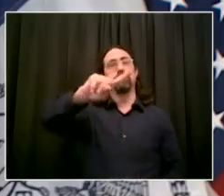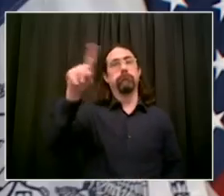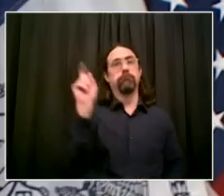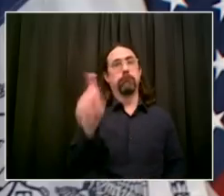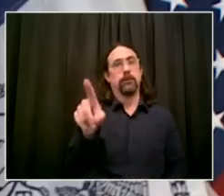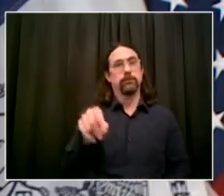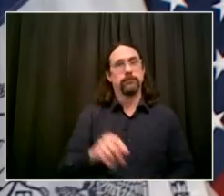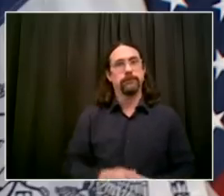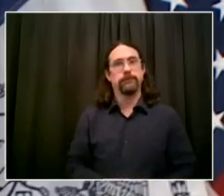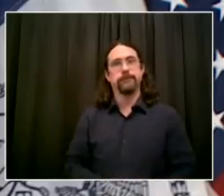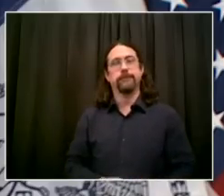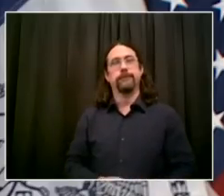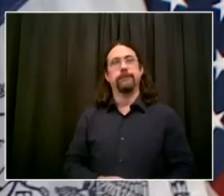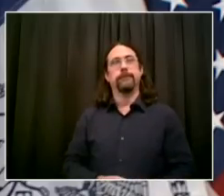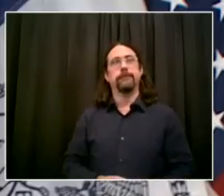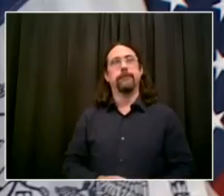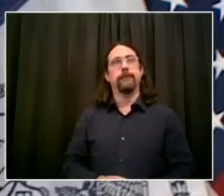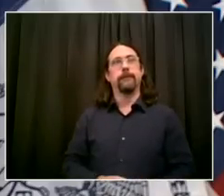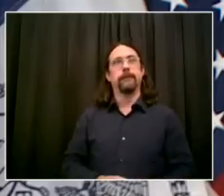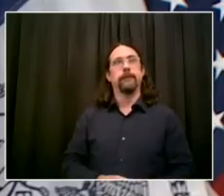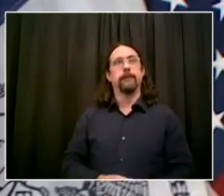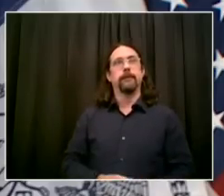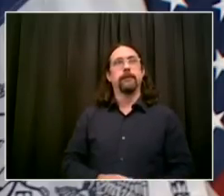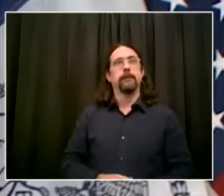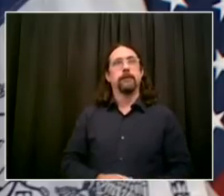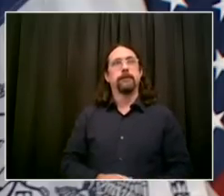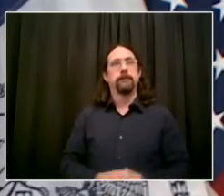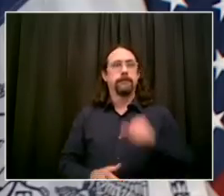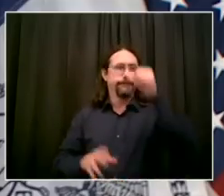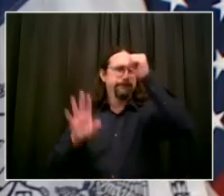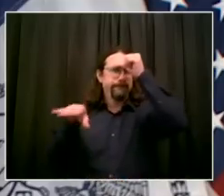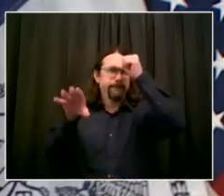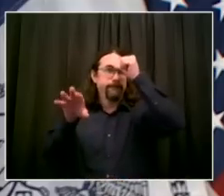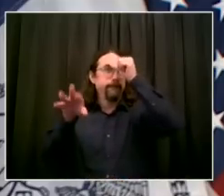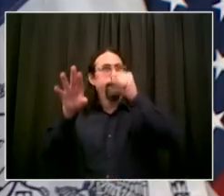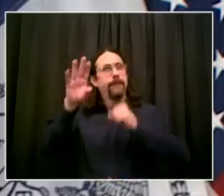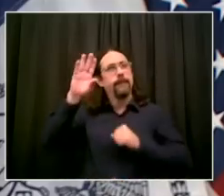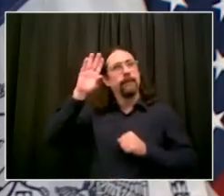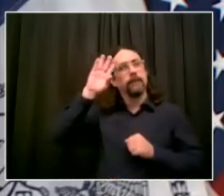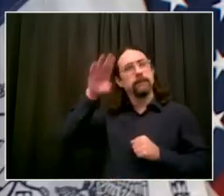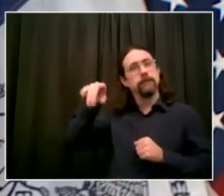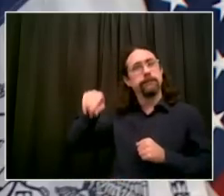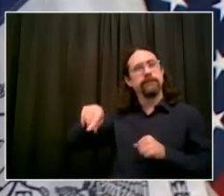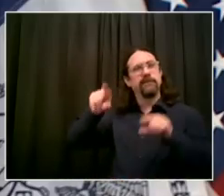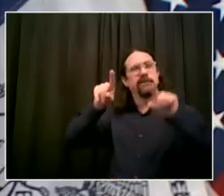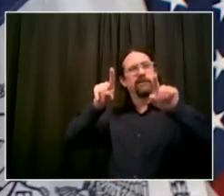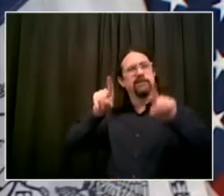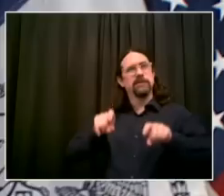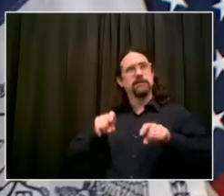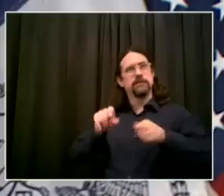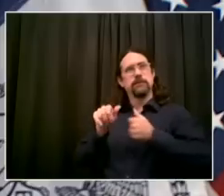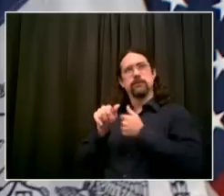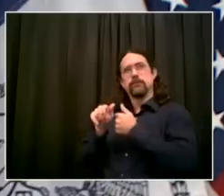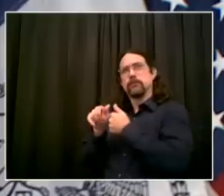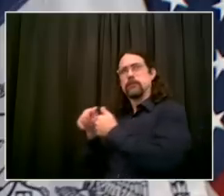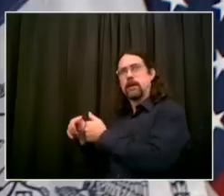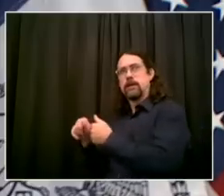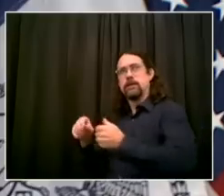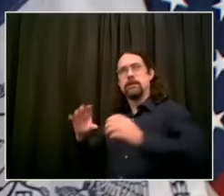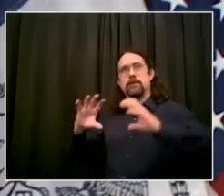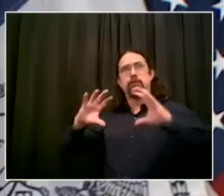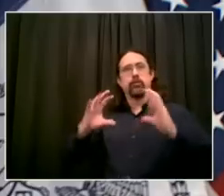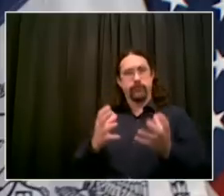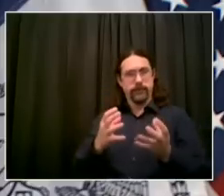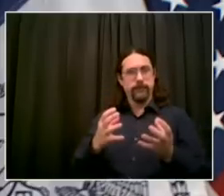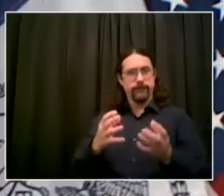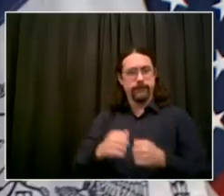in these areas? How many people testing positive are responding to the contact tracers? And has the city pinpointed exactly where the